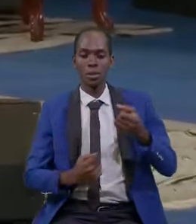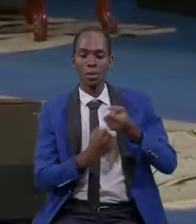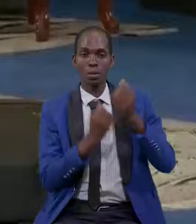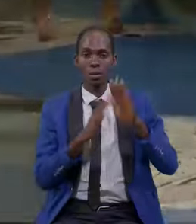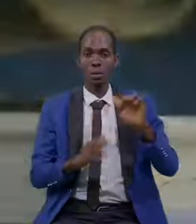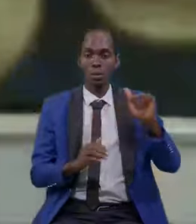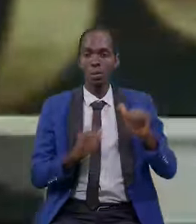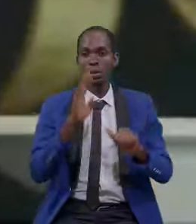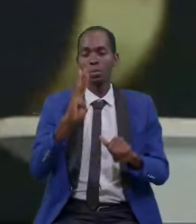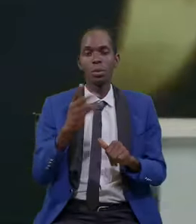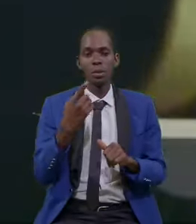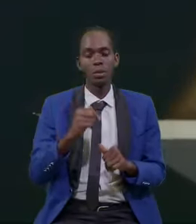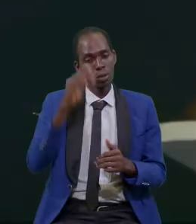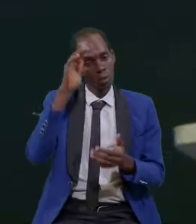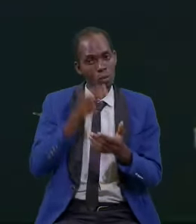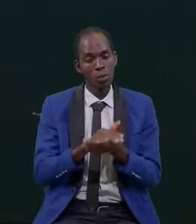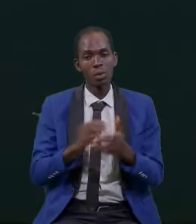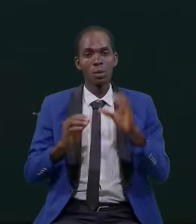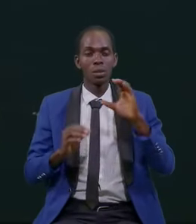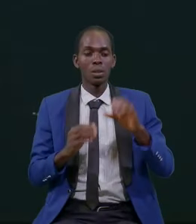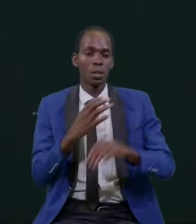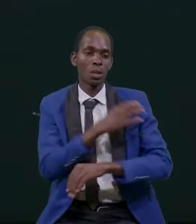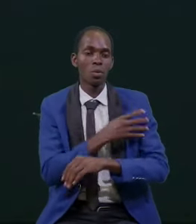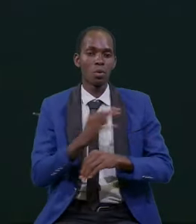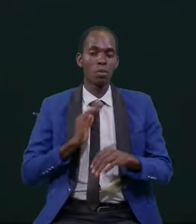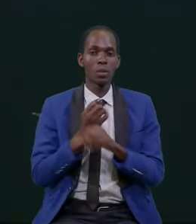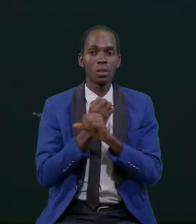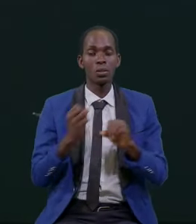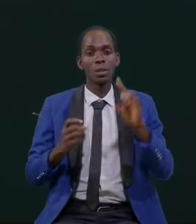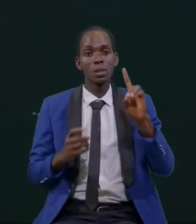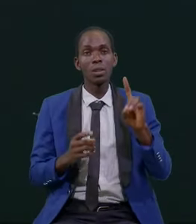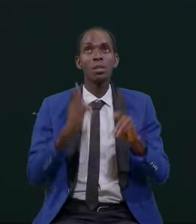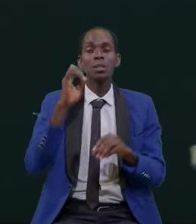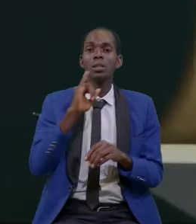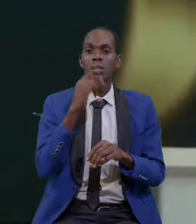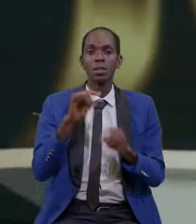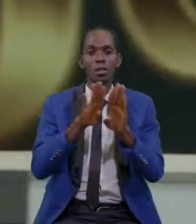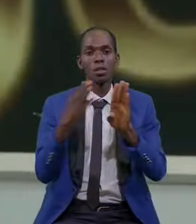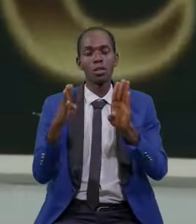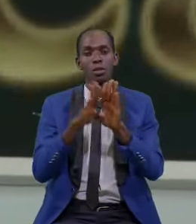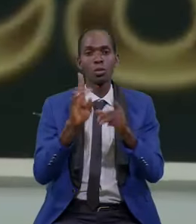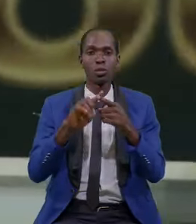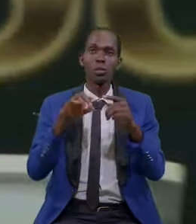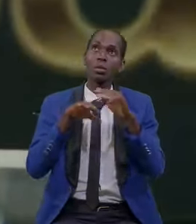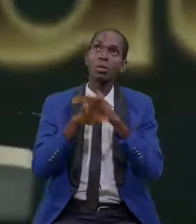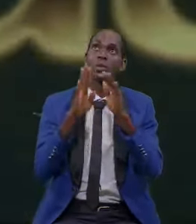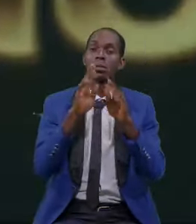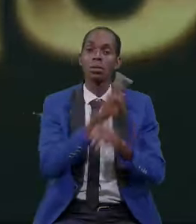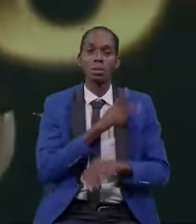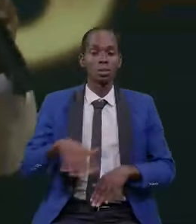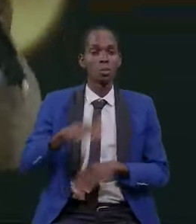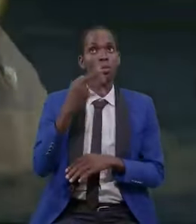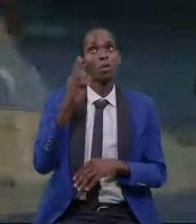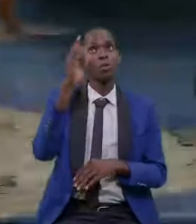C is the captain of our salvation, the D is the door into the kingdom of God, the E is